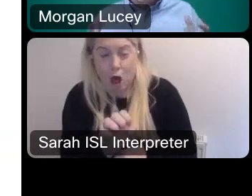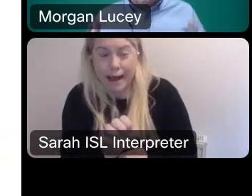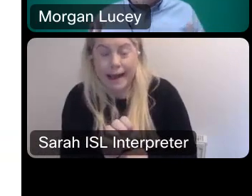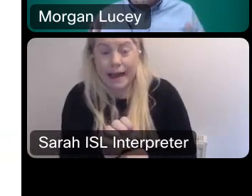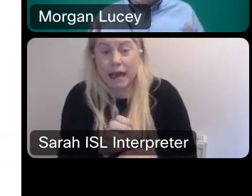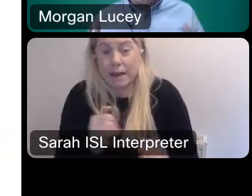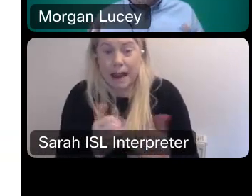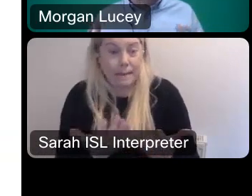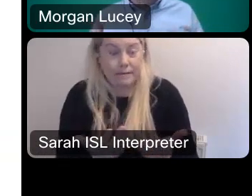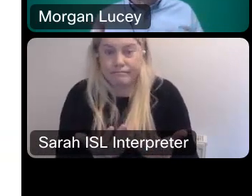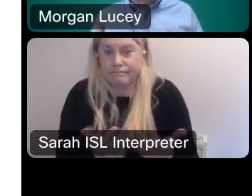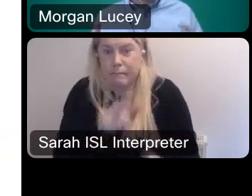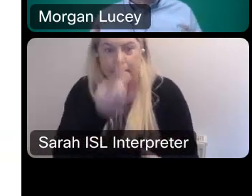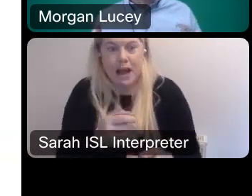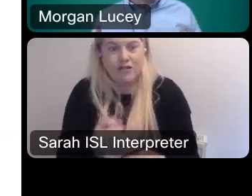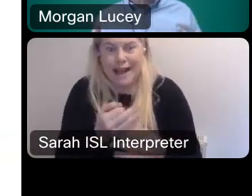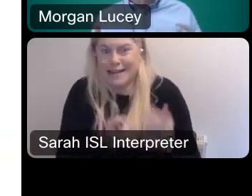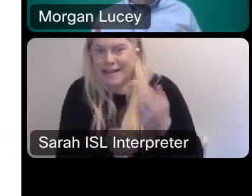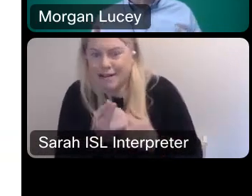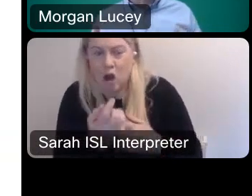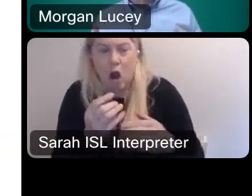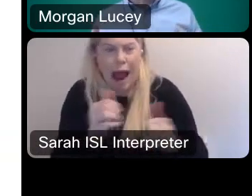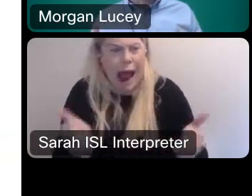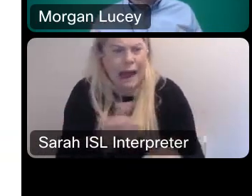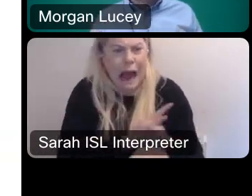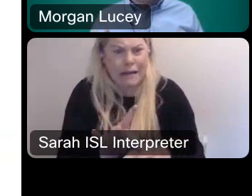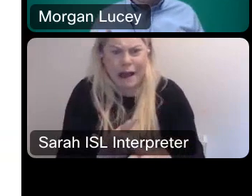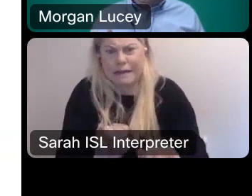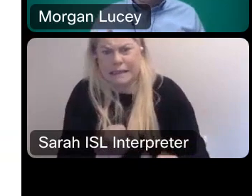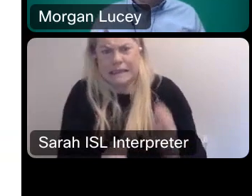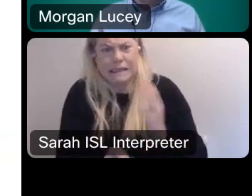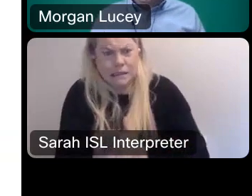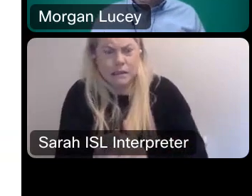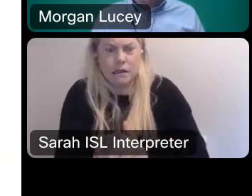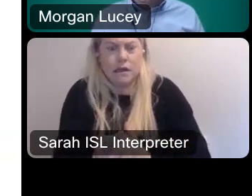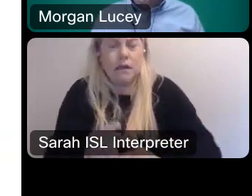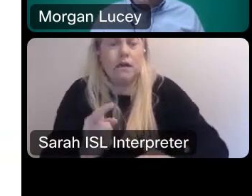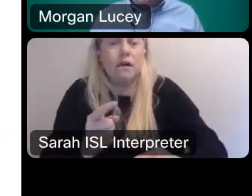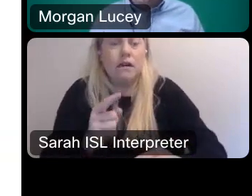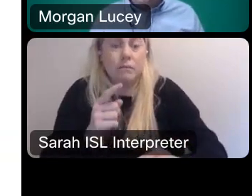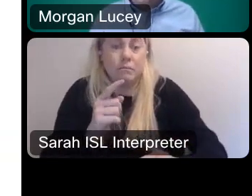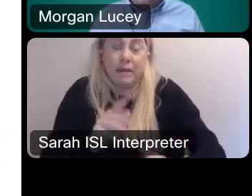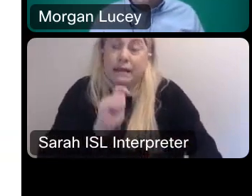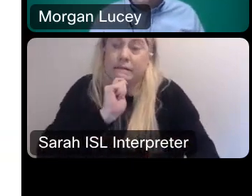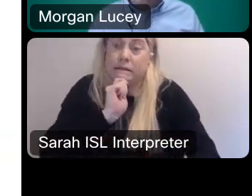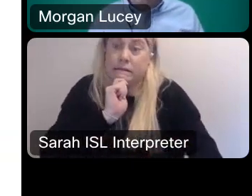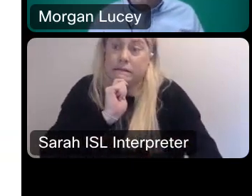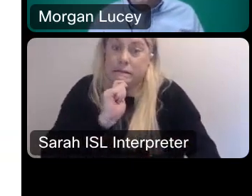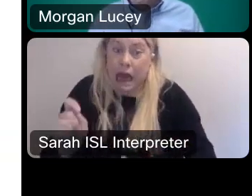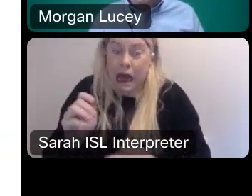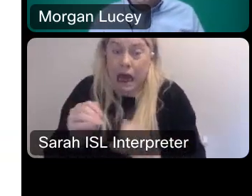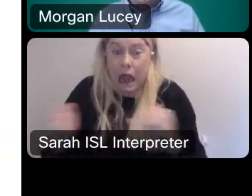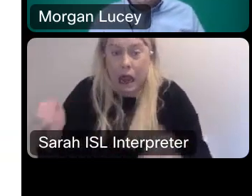could be a patient safety incident or any type of adverse incident, and they communicate to you as a line manager